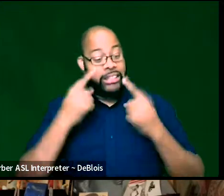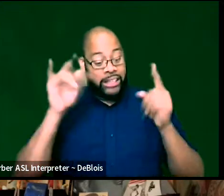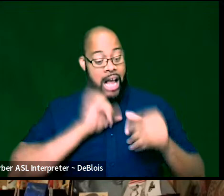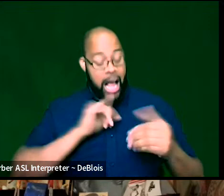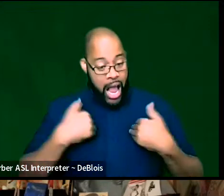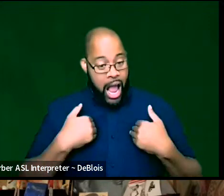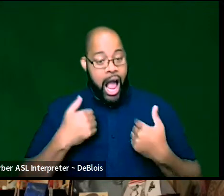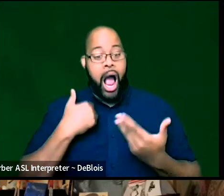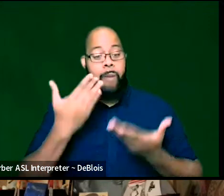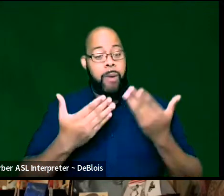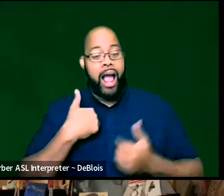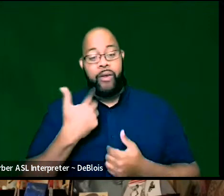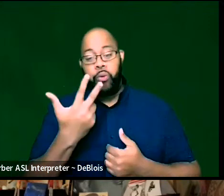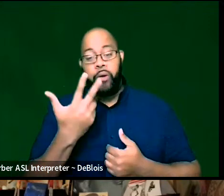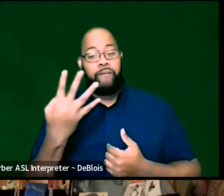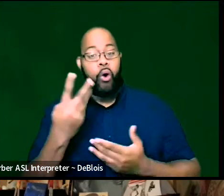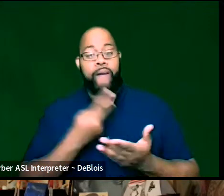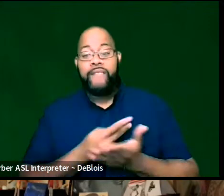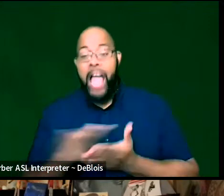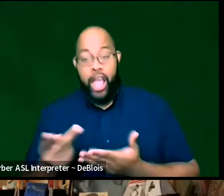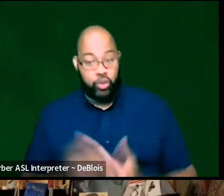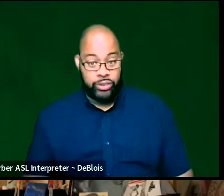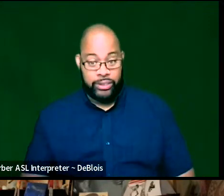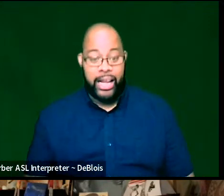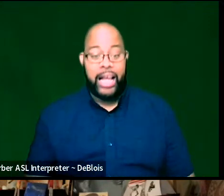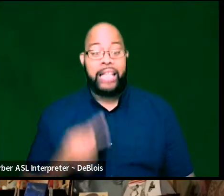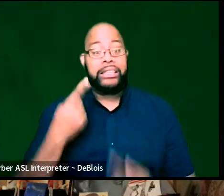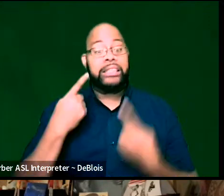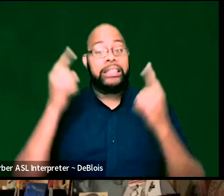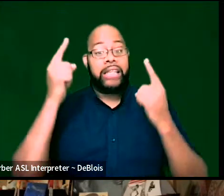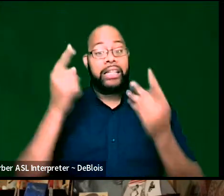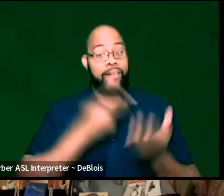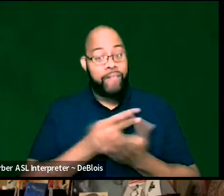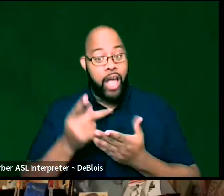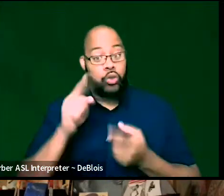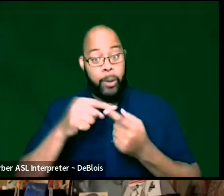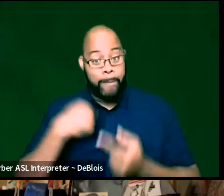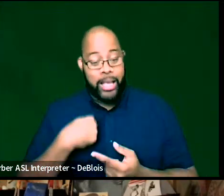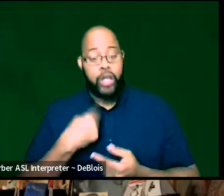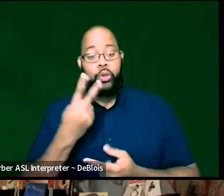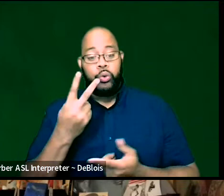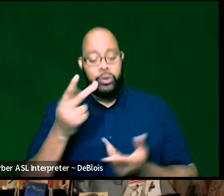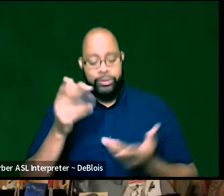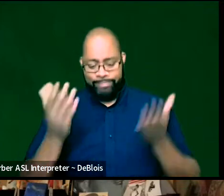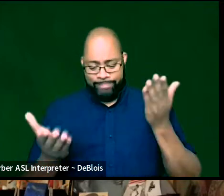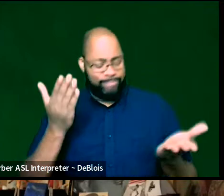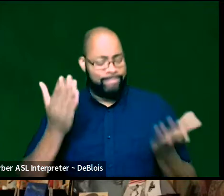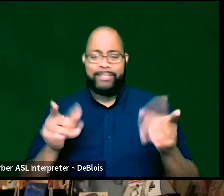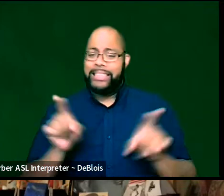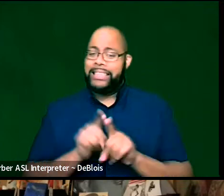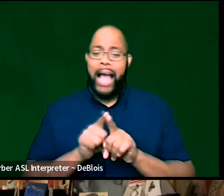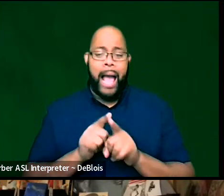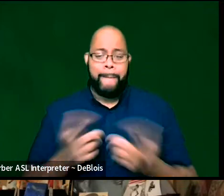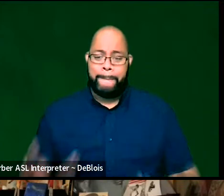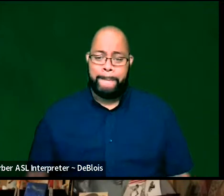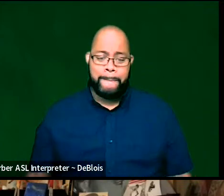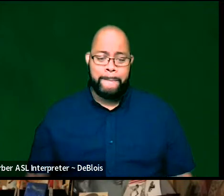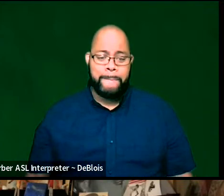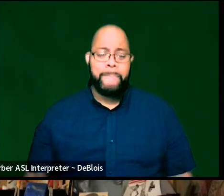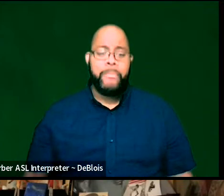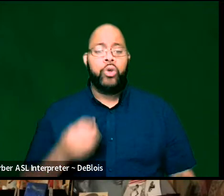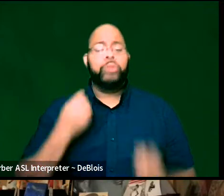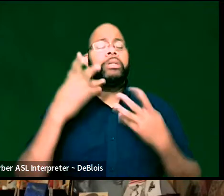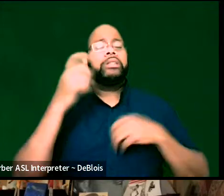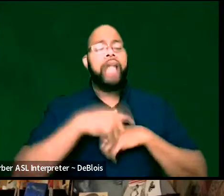had, I've probably had 3 or 4 failures. And success and failure to me are 2 sides of the same coin. And so